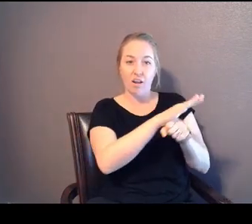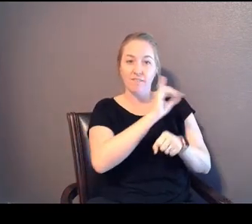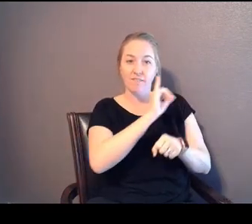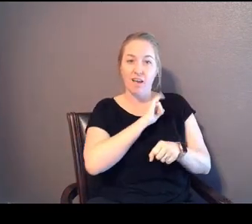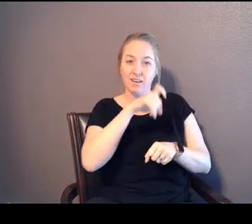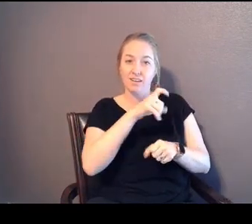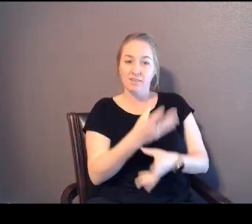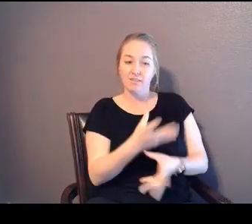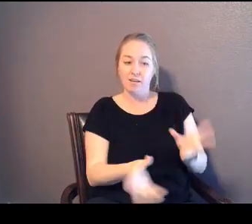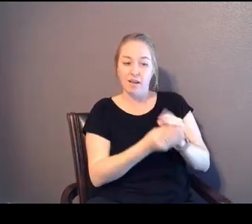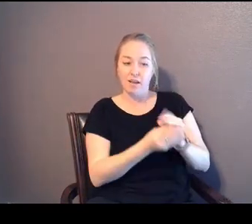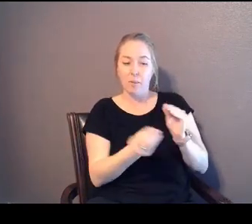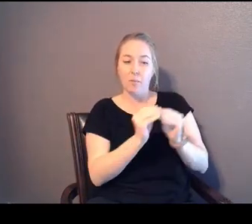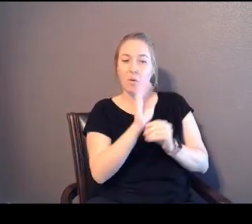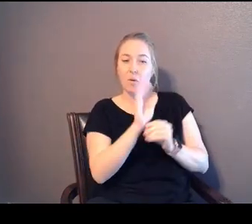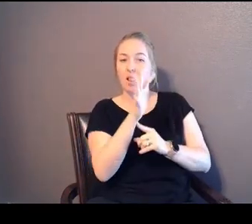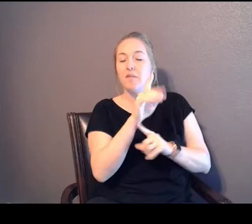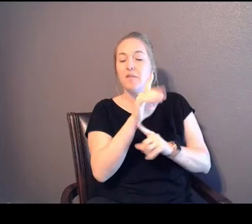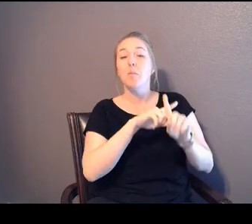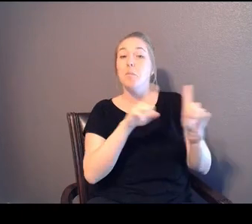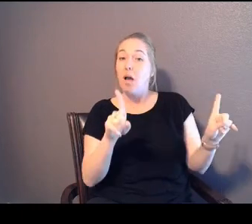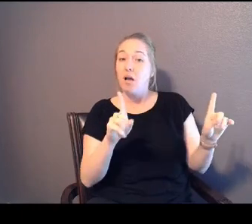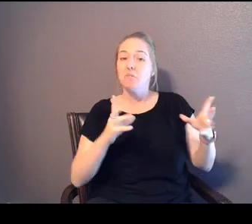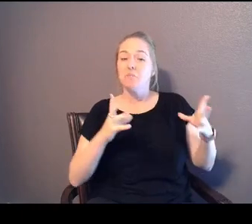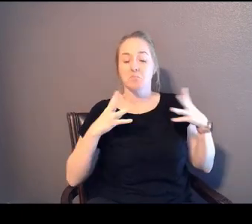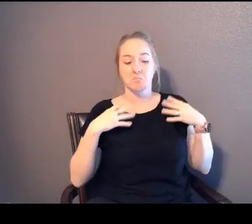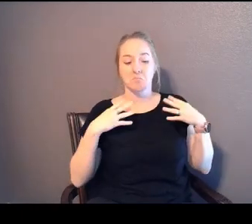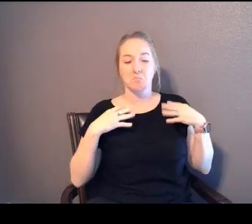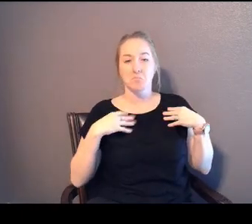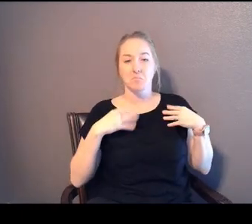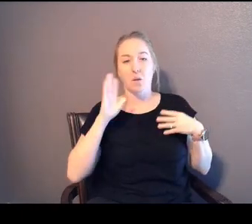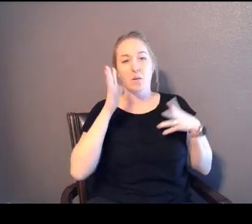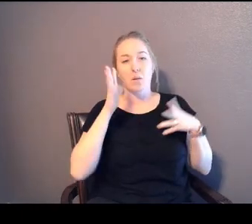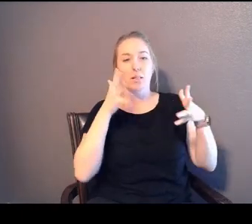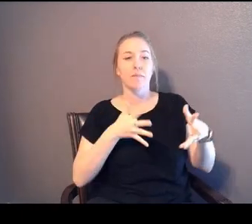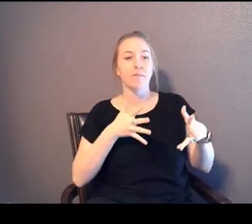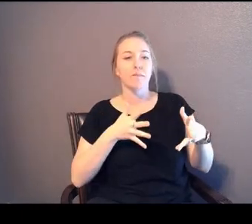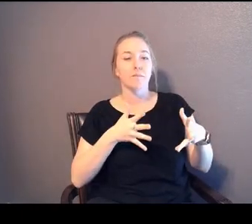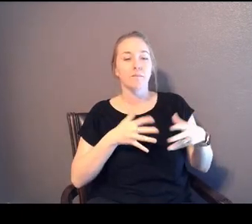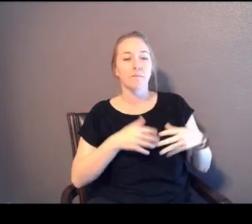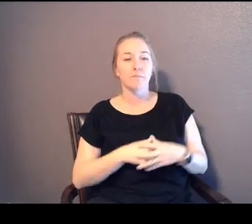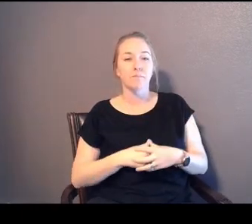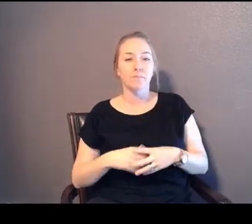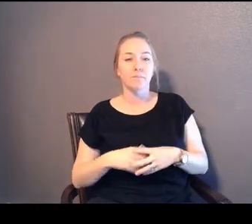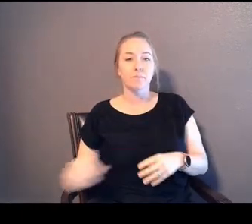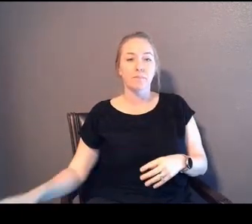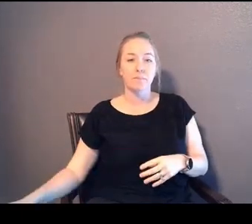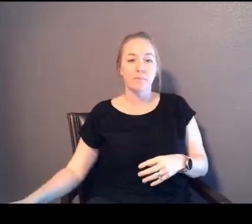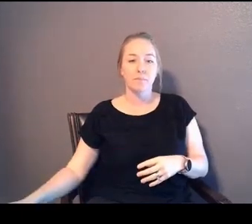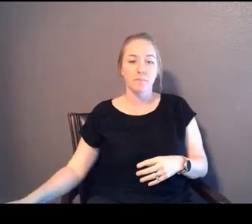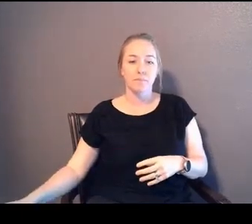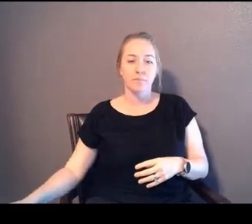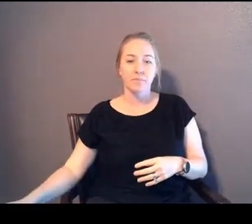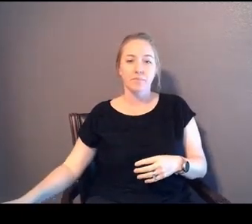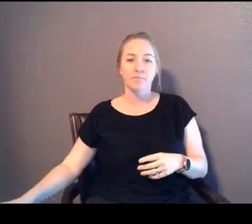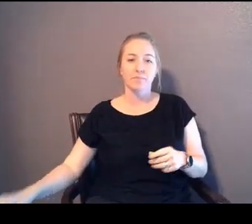But I think I'm going to just stay with what I have and keep drawing leaves.